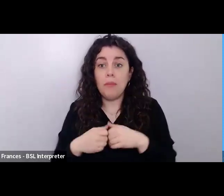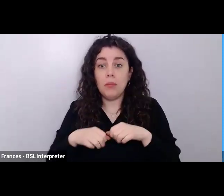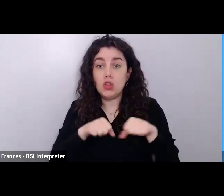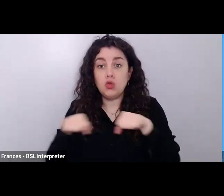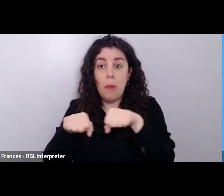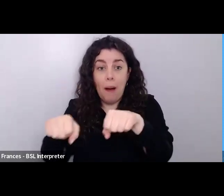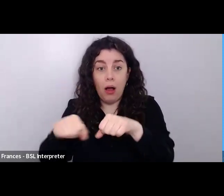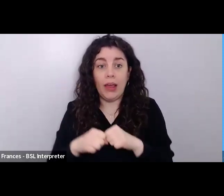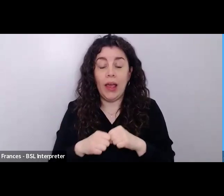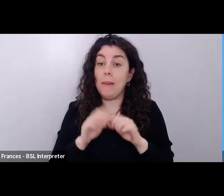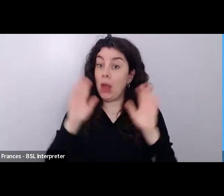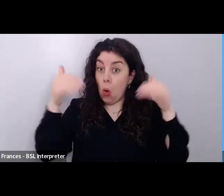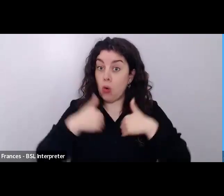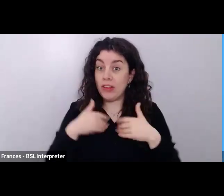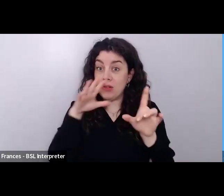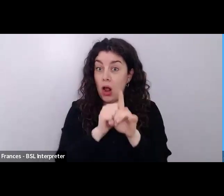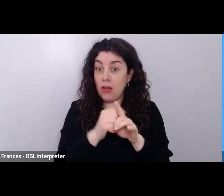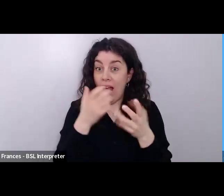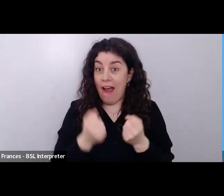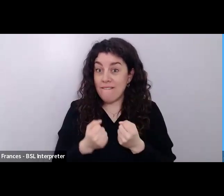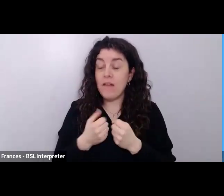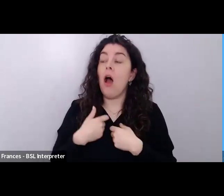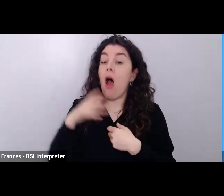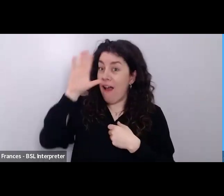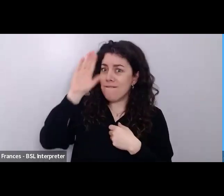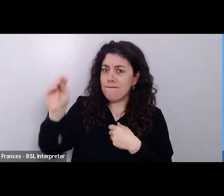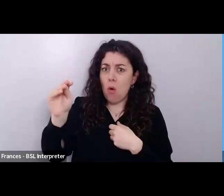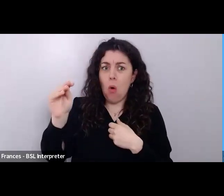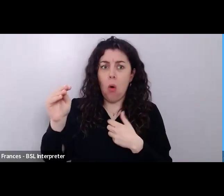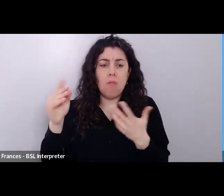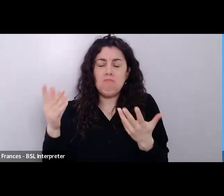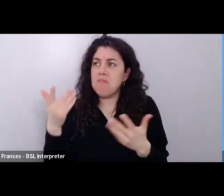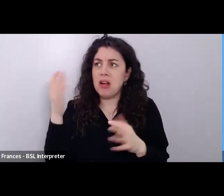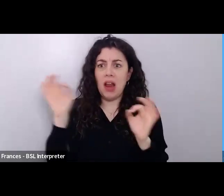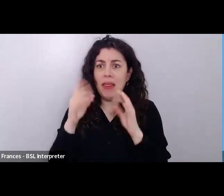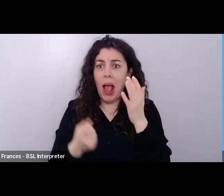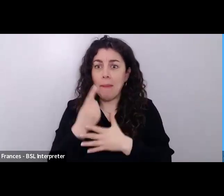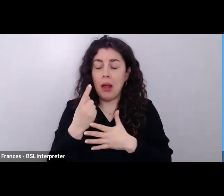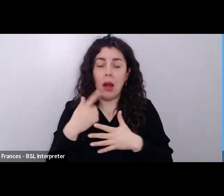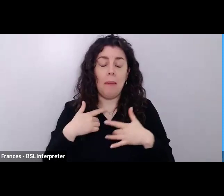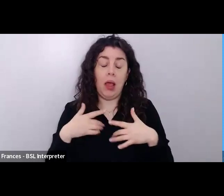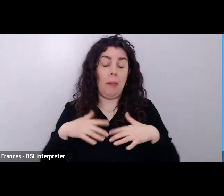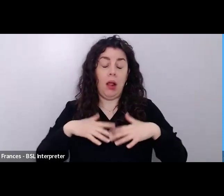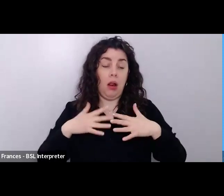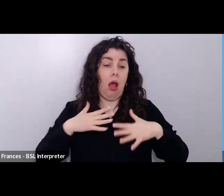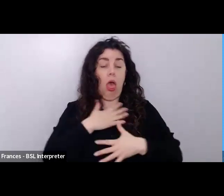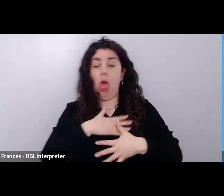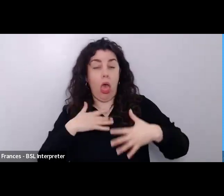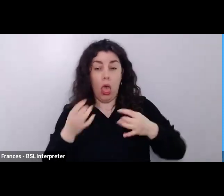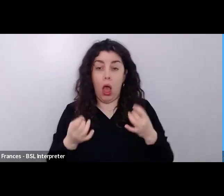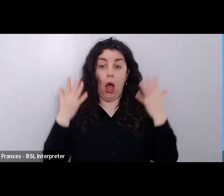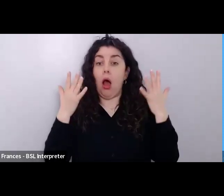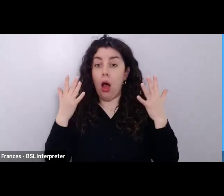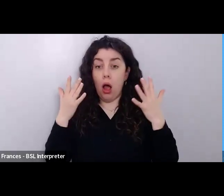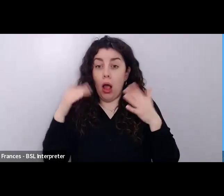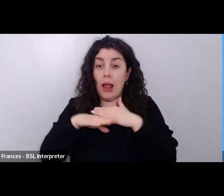I informed them of my diagnosis and nothing happened. When I had a meltdown at work about 7 months later, I was